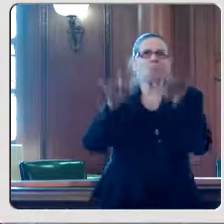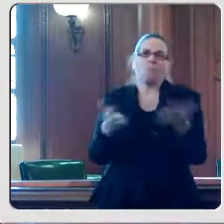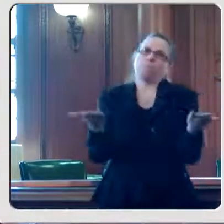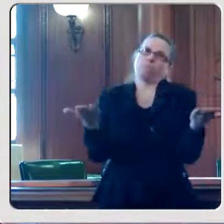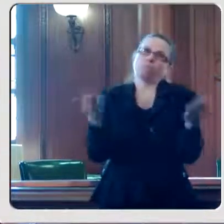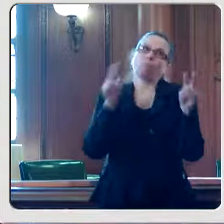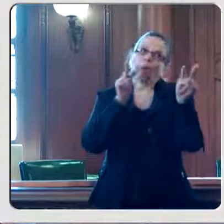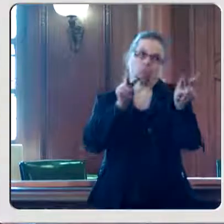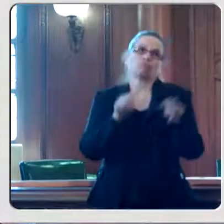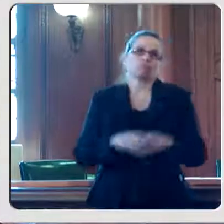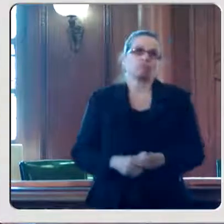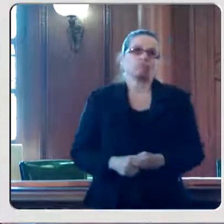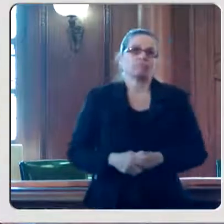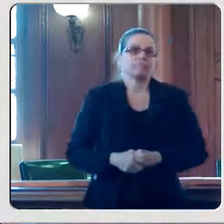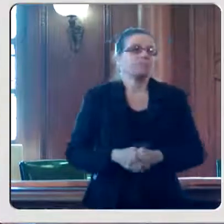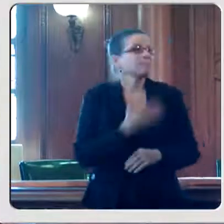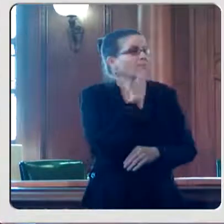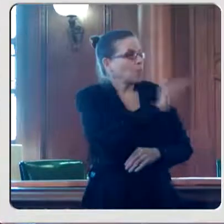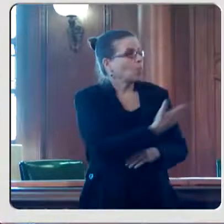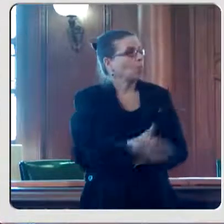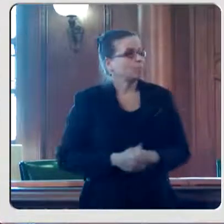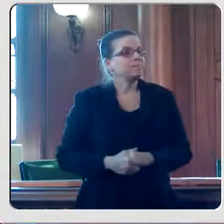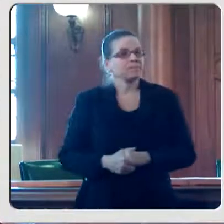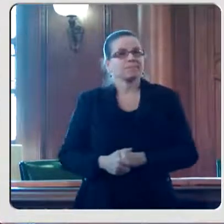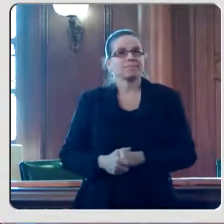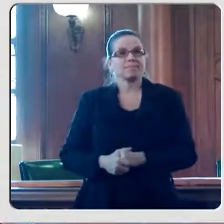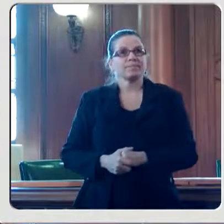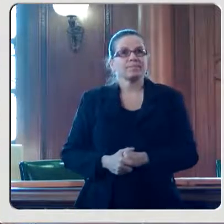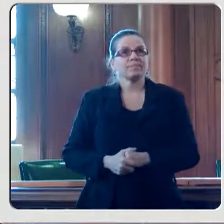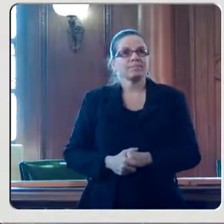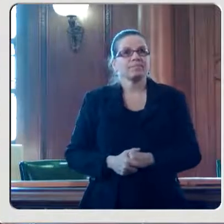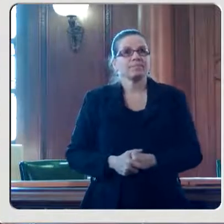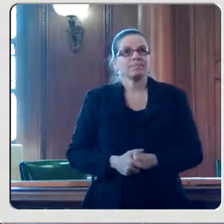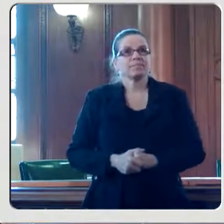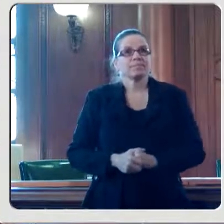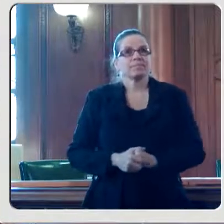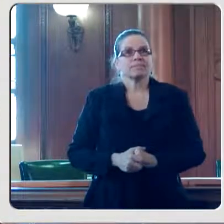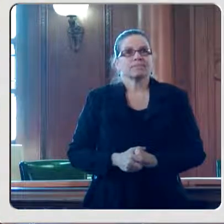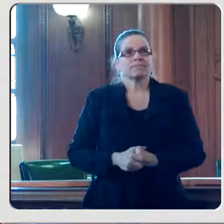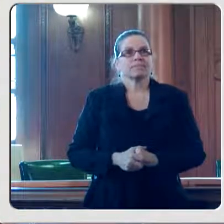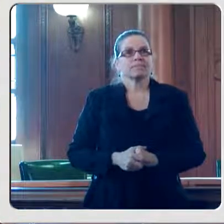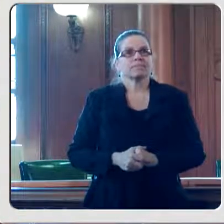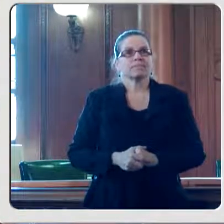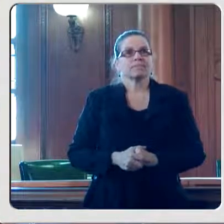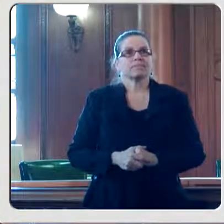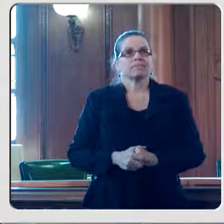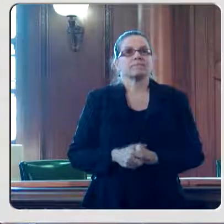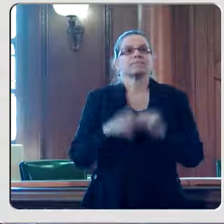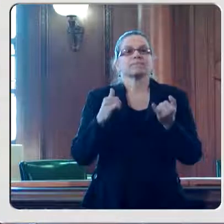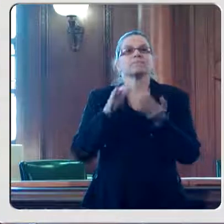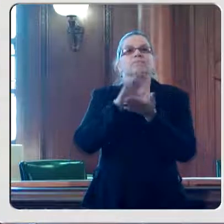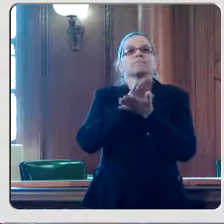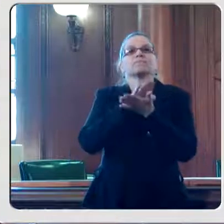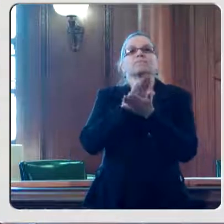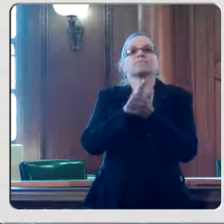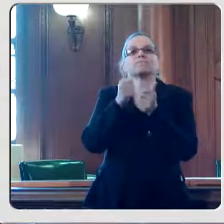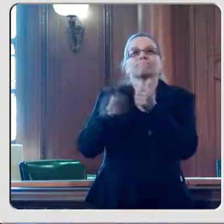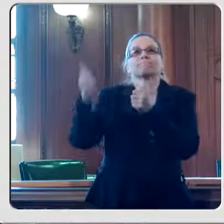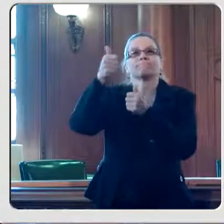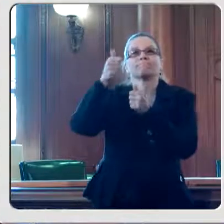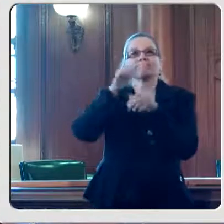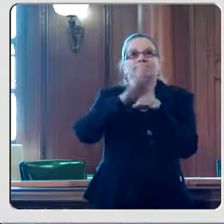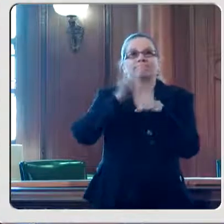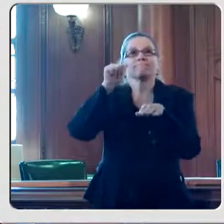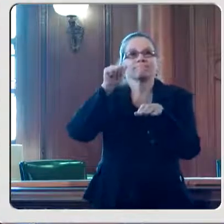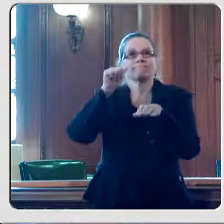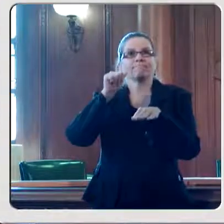Thank you, Deputy Ken. We'll now get our update from Springfield Public Schools, and that'll come from the Superintendent of Springfield Public